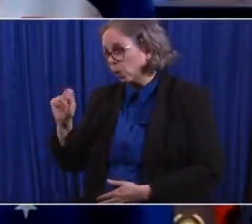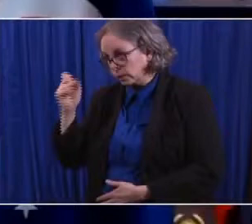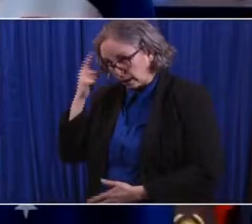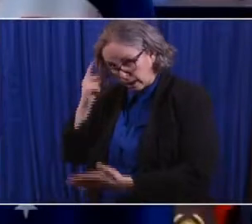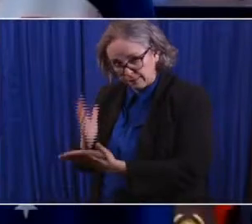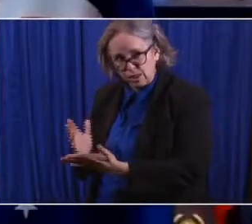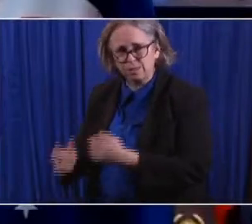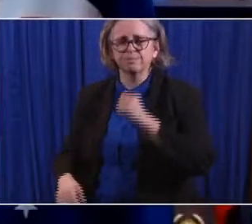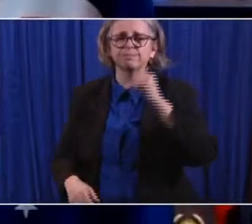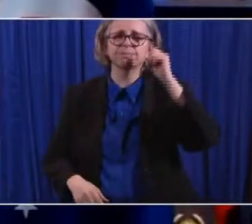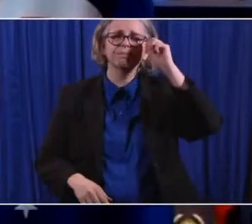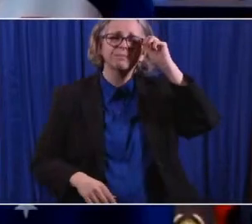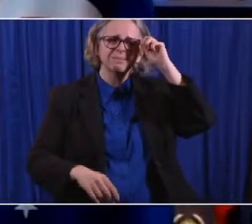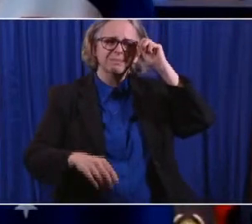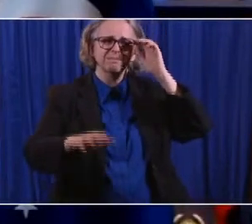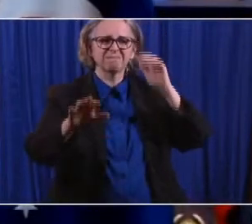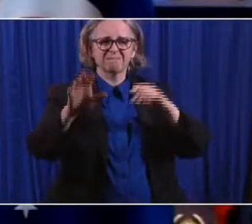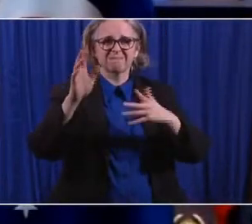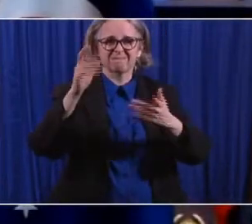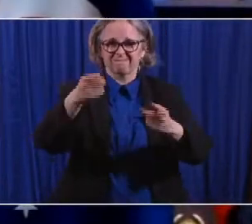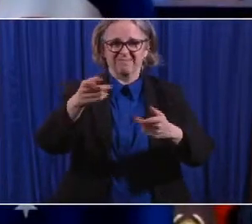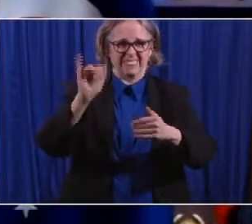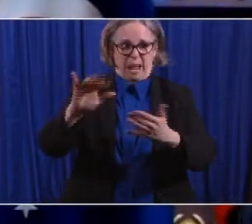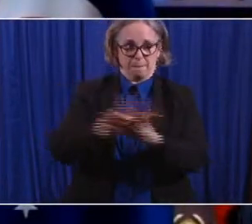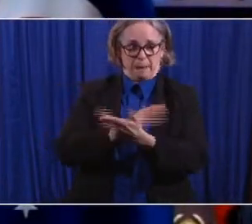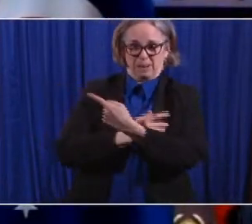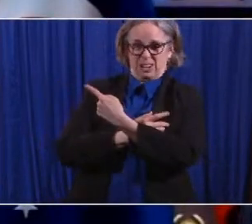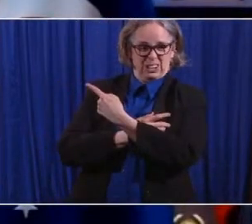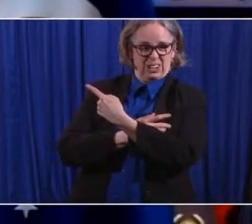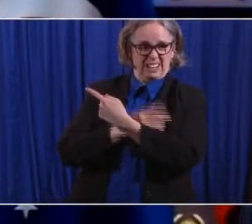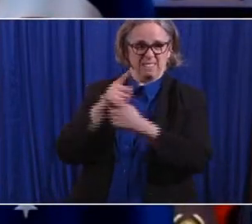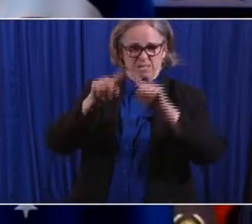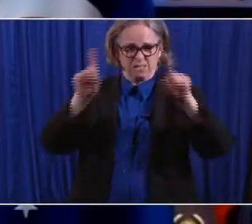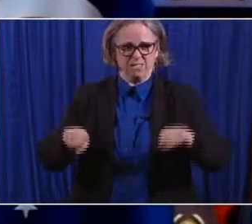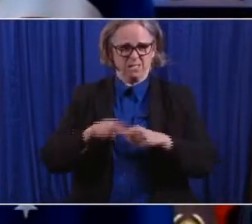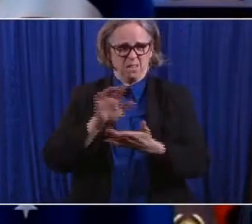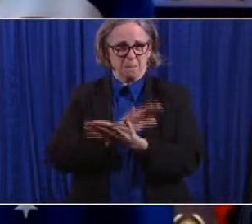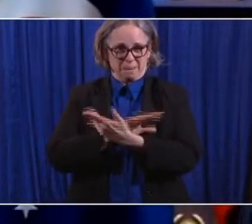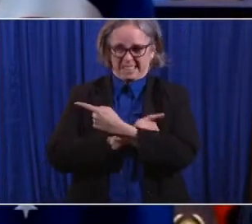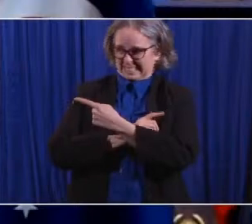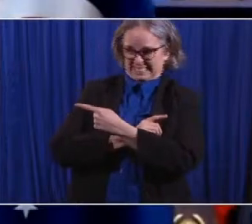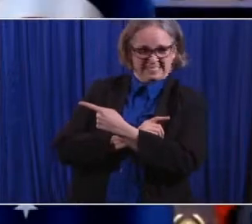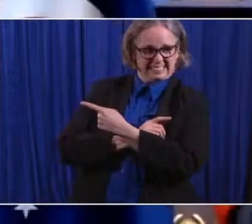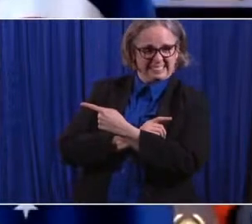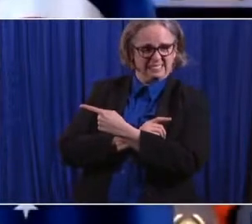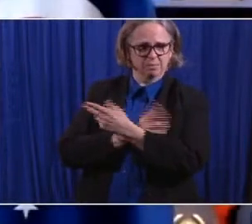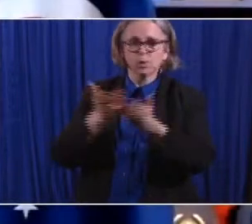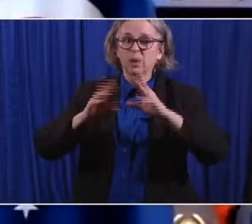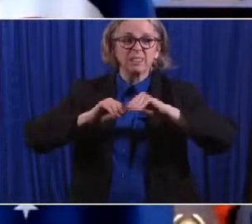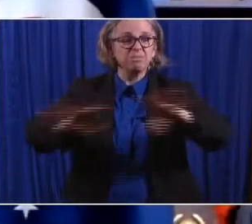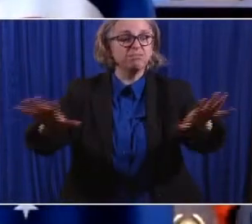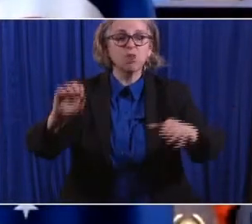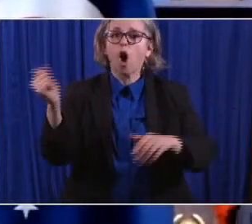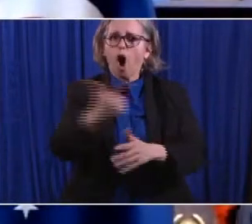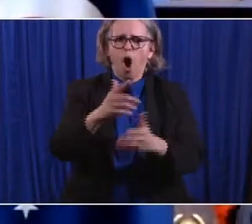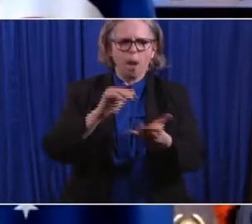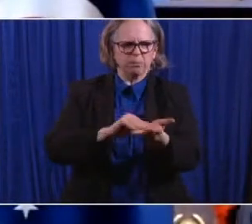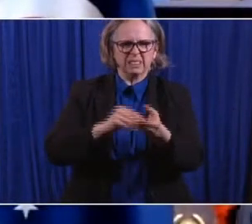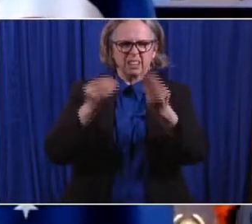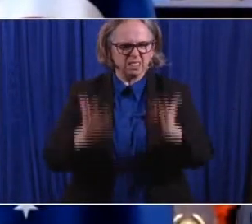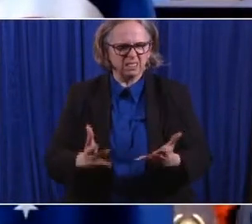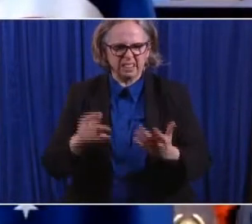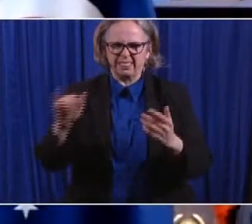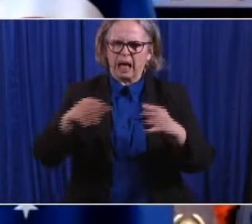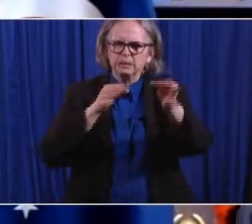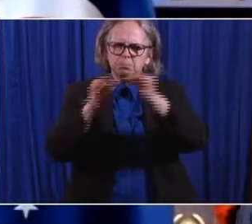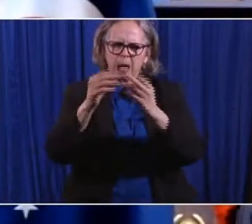referenced this form. Every provider has had the guidance about how they're supposed to handle this. They